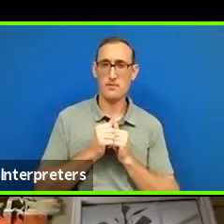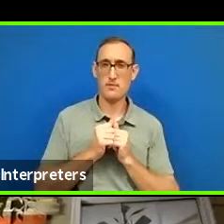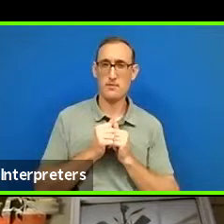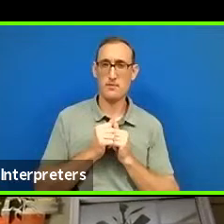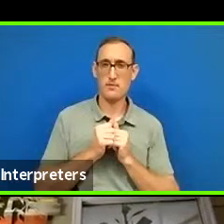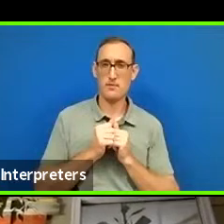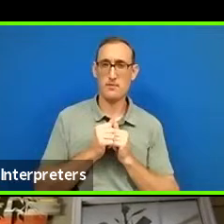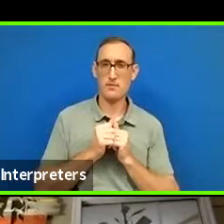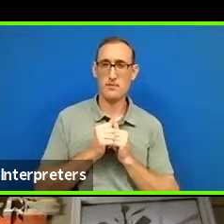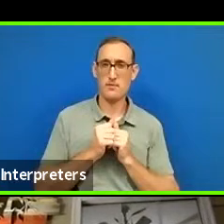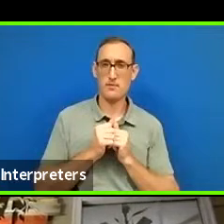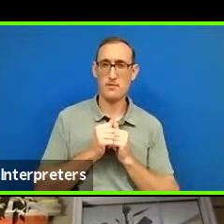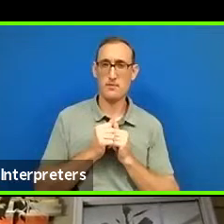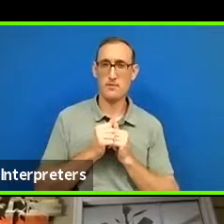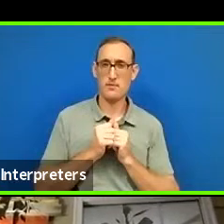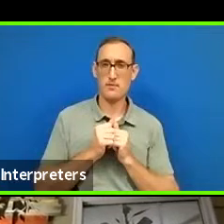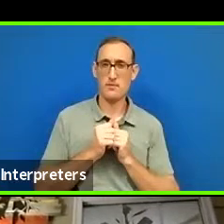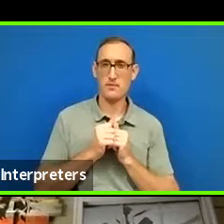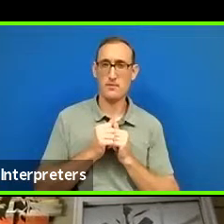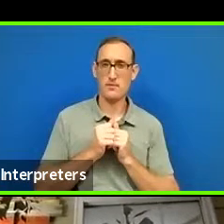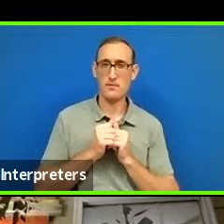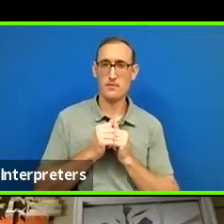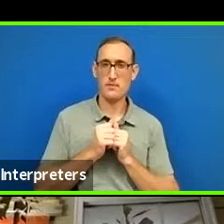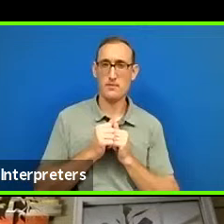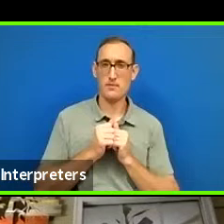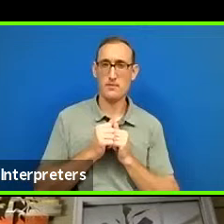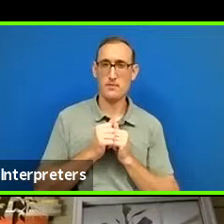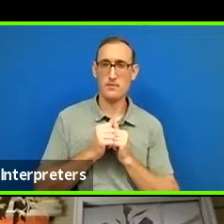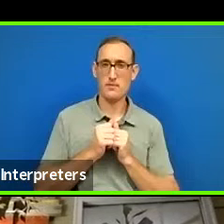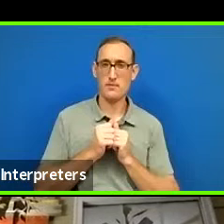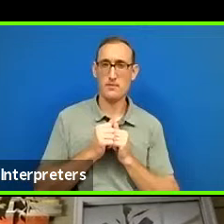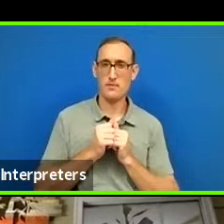share any additional feedback as well.